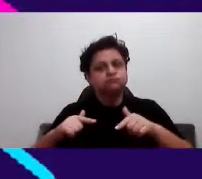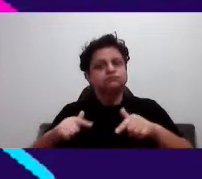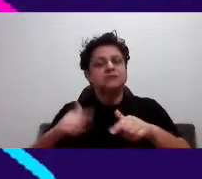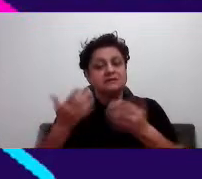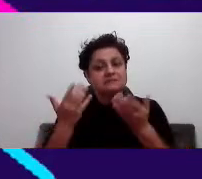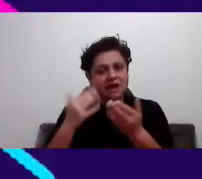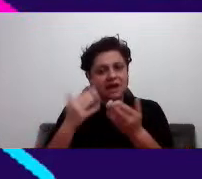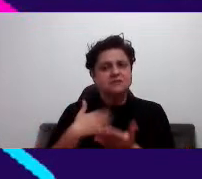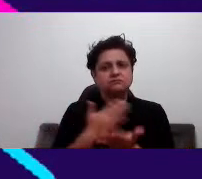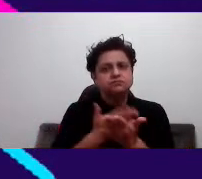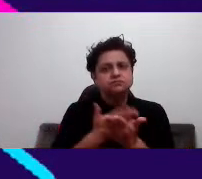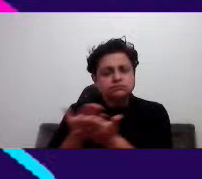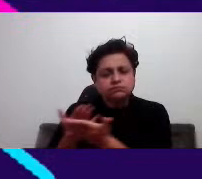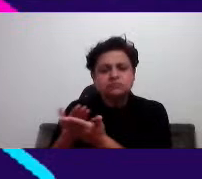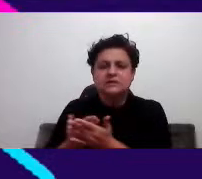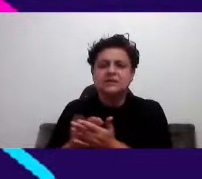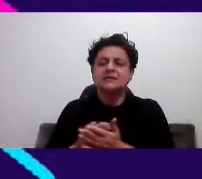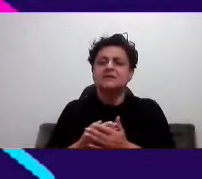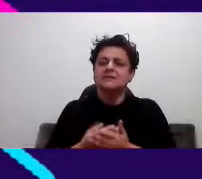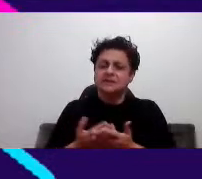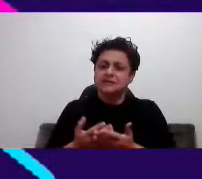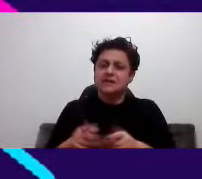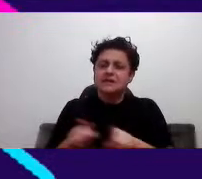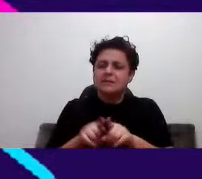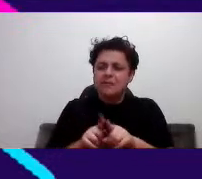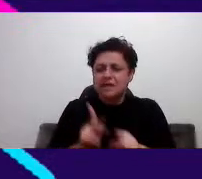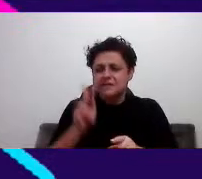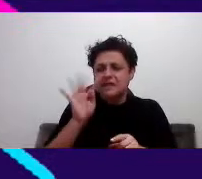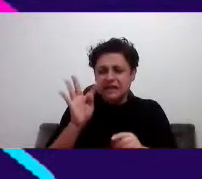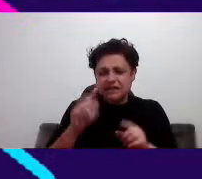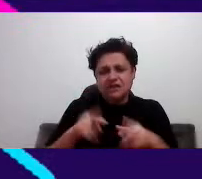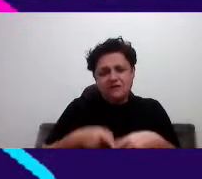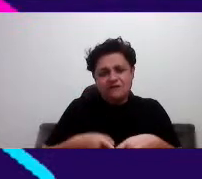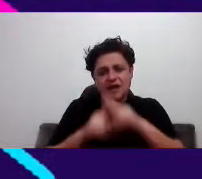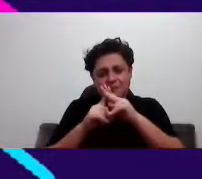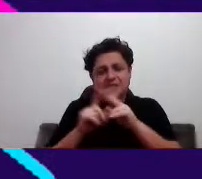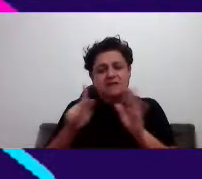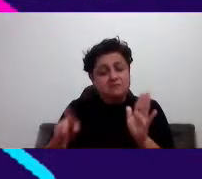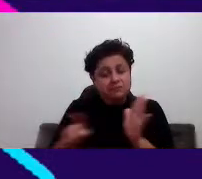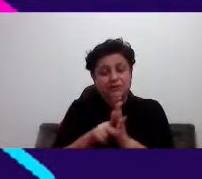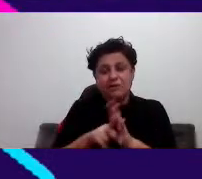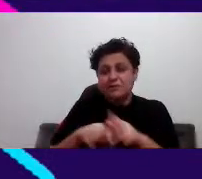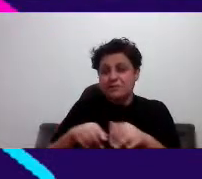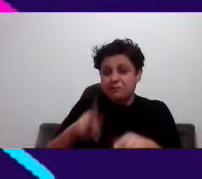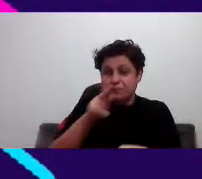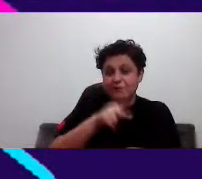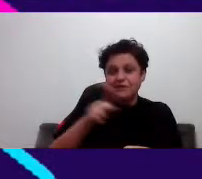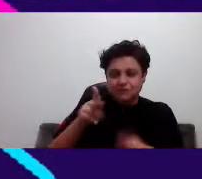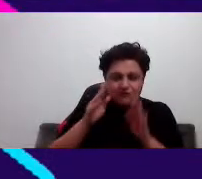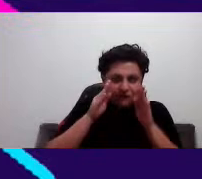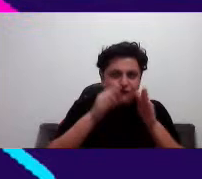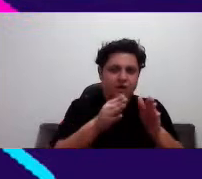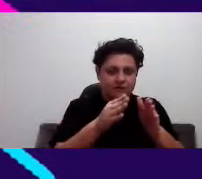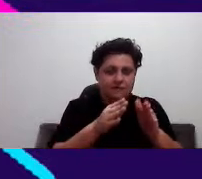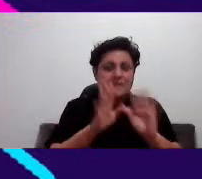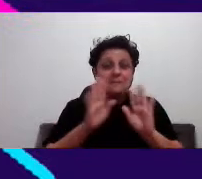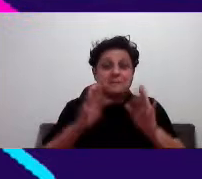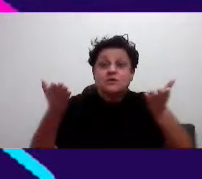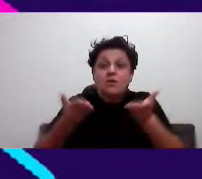remote teachers, I'm going to apply it today to teachers in the face-to-face classroom